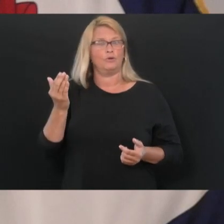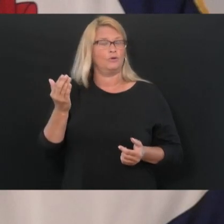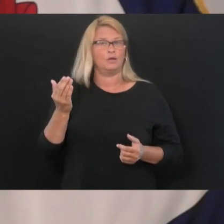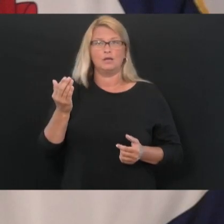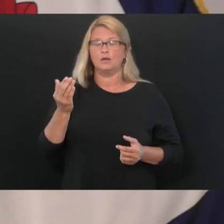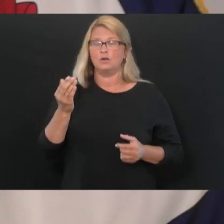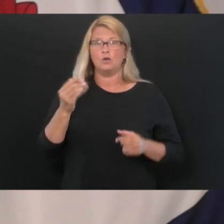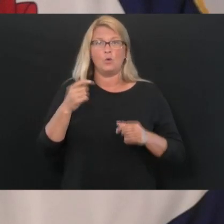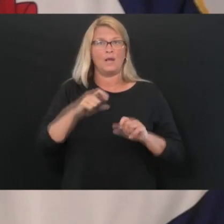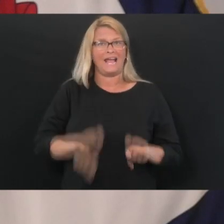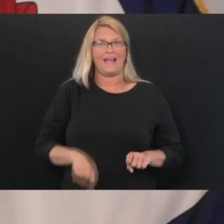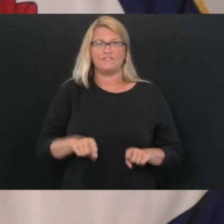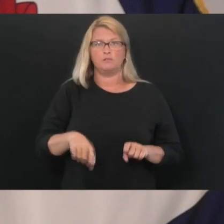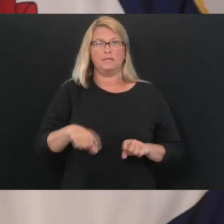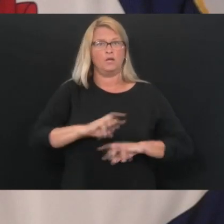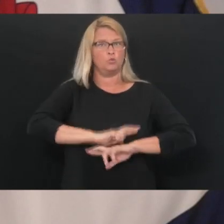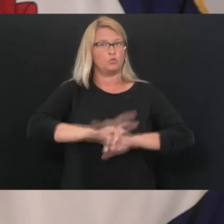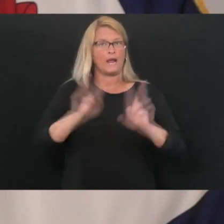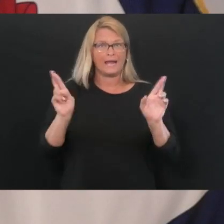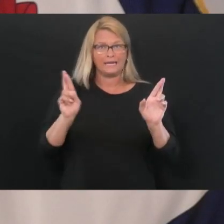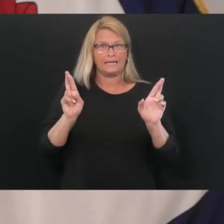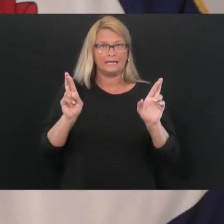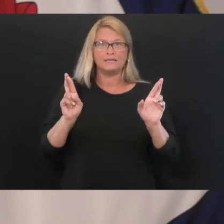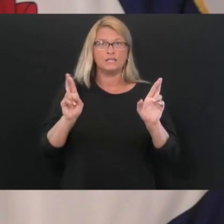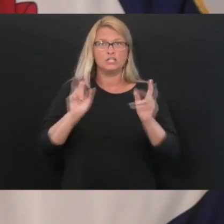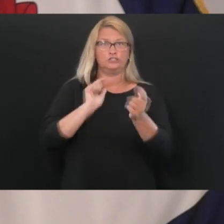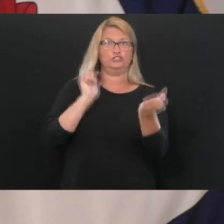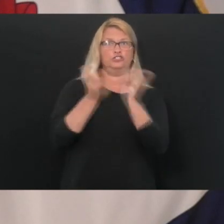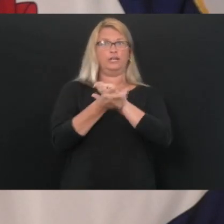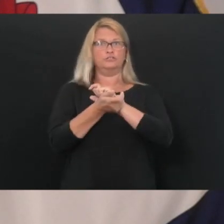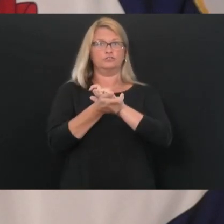to be in a position to pivot